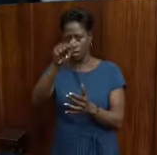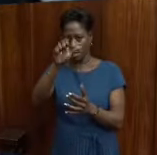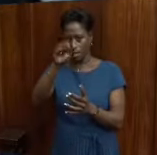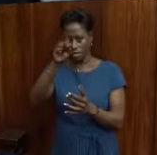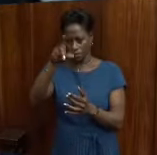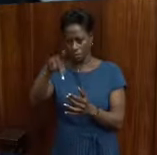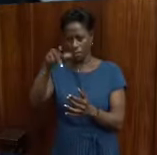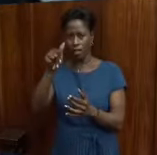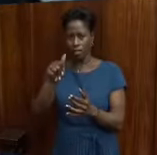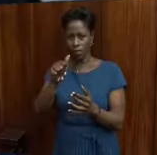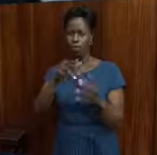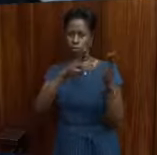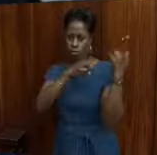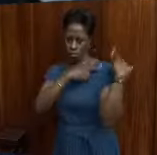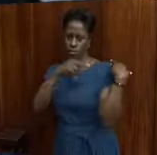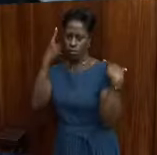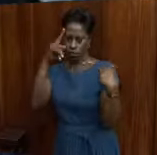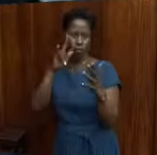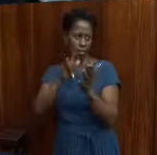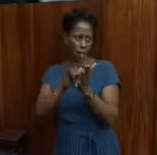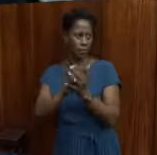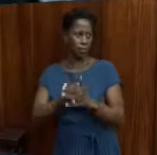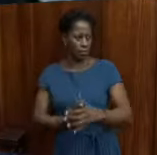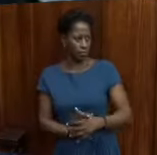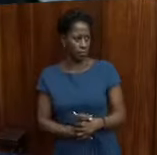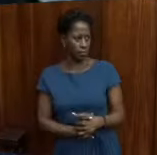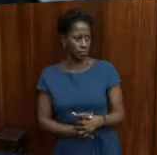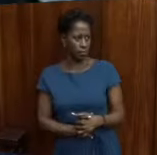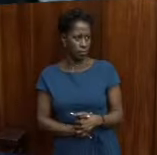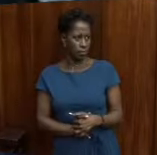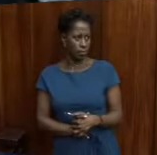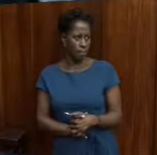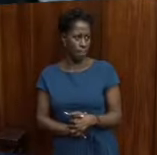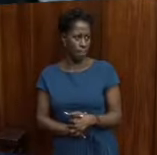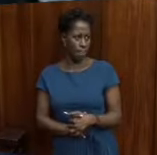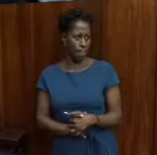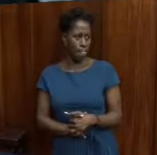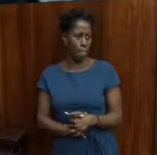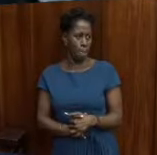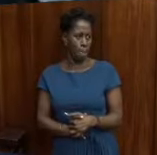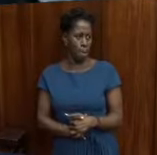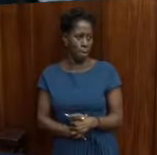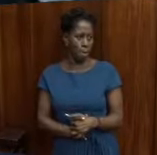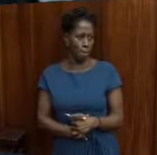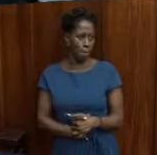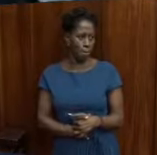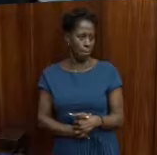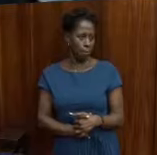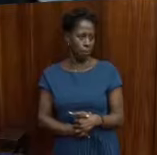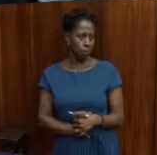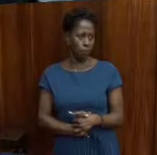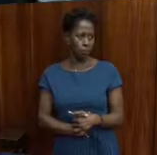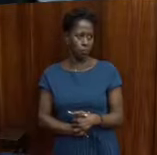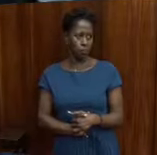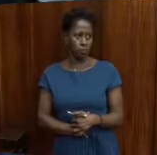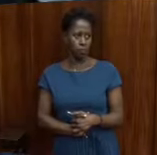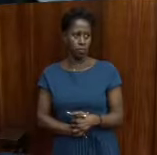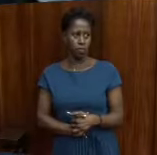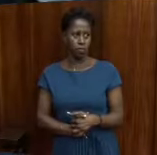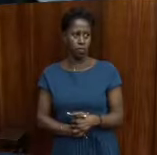receive concession fee revenue and corporate income taxes paid by the private investor, estimated at EC 1